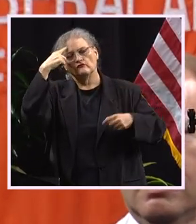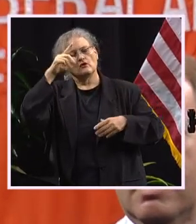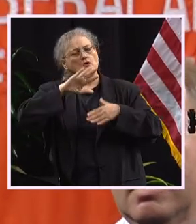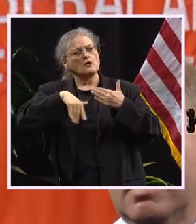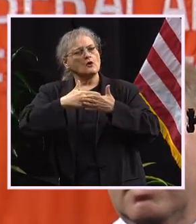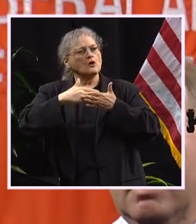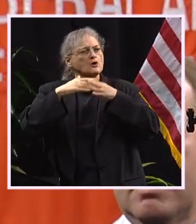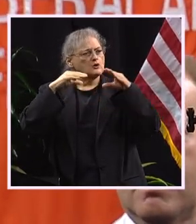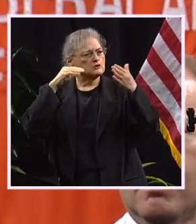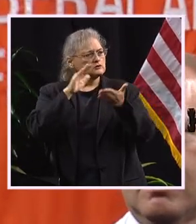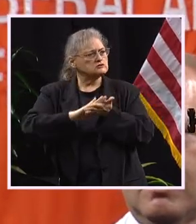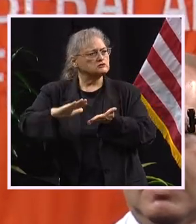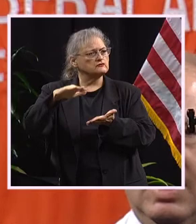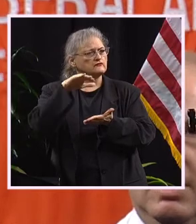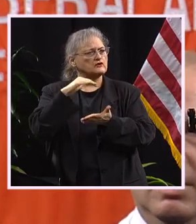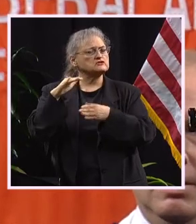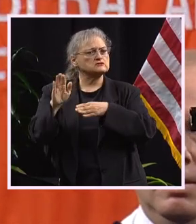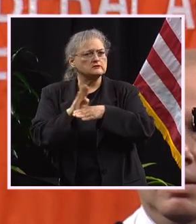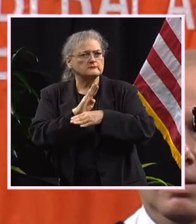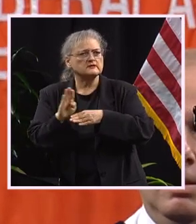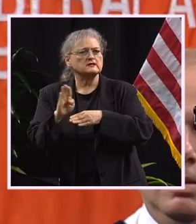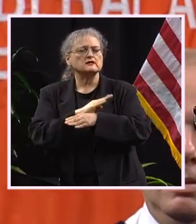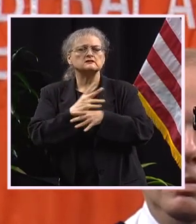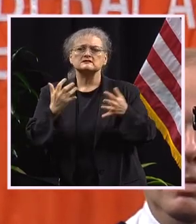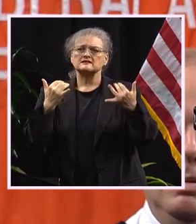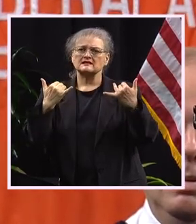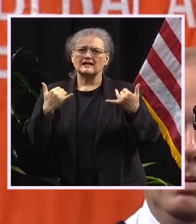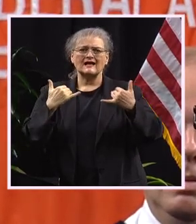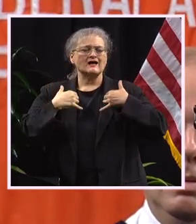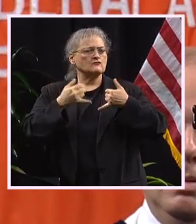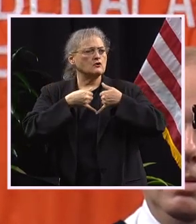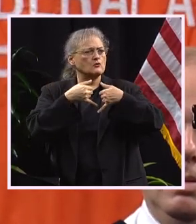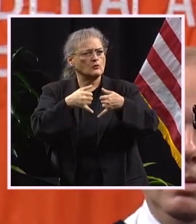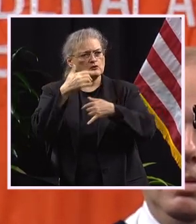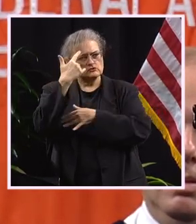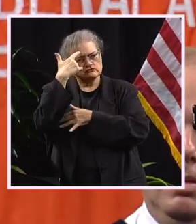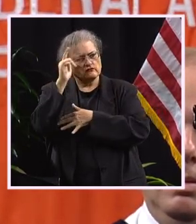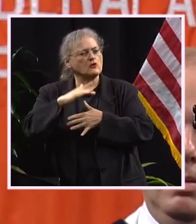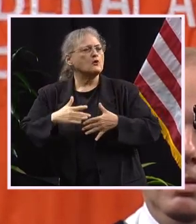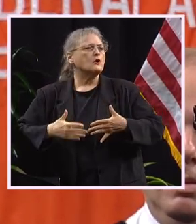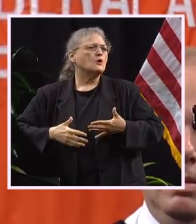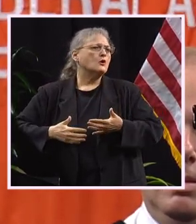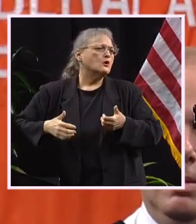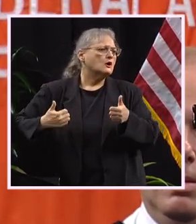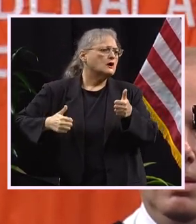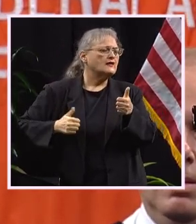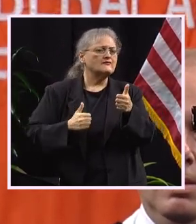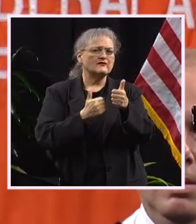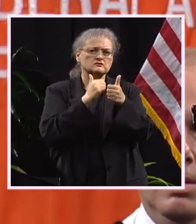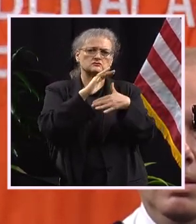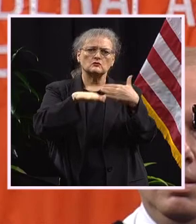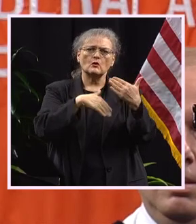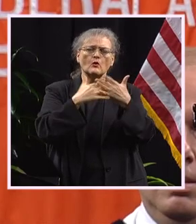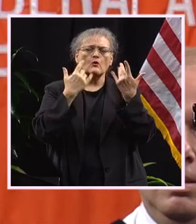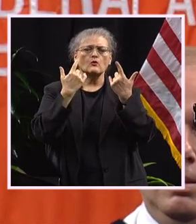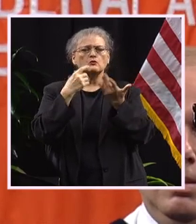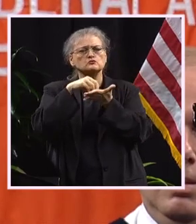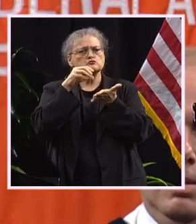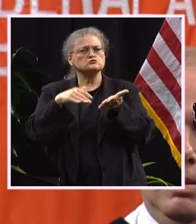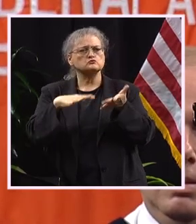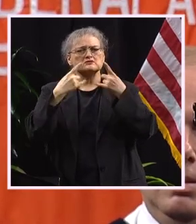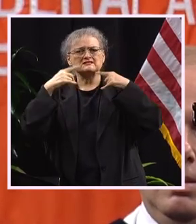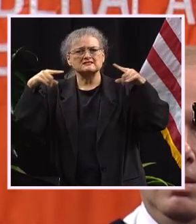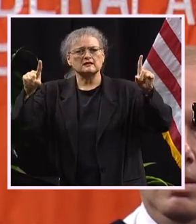Espy has earned a national reputation for advancing institutional, academic, and student success, promoting faculty and